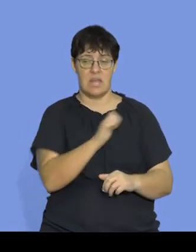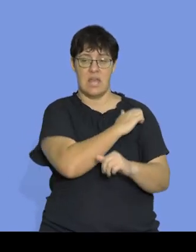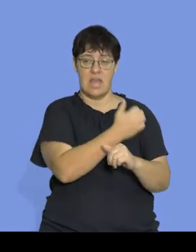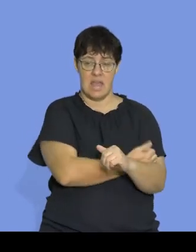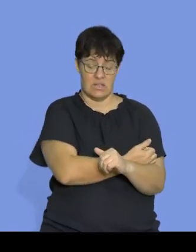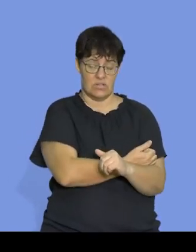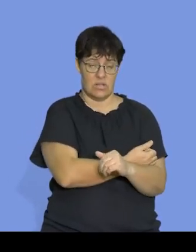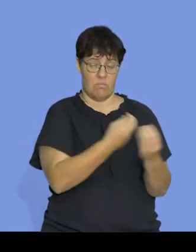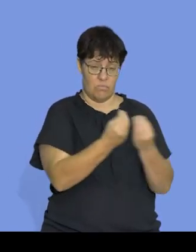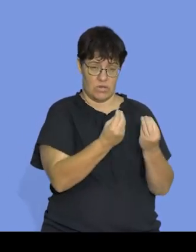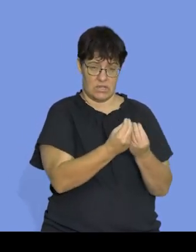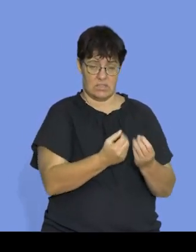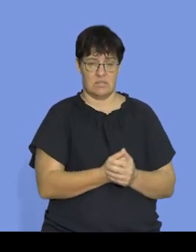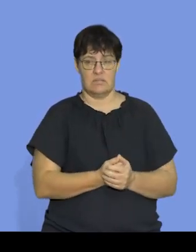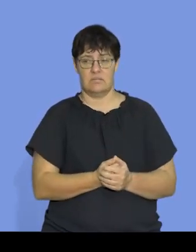product,